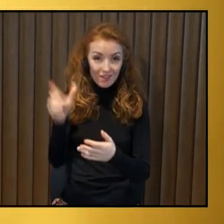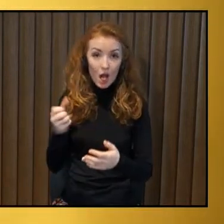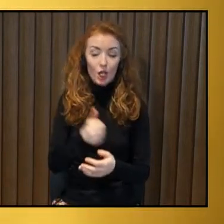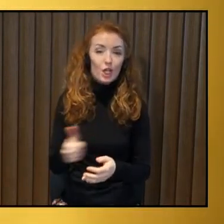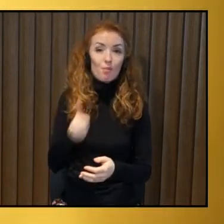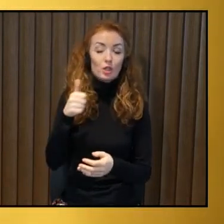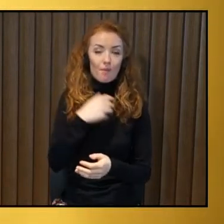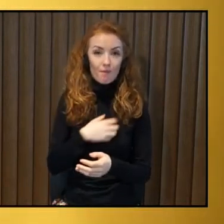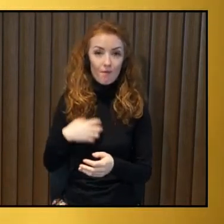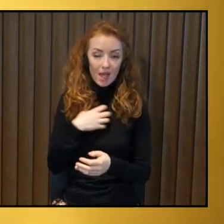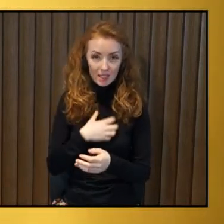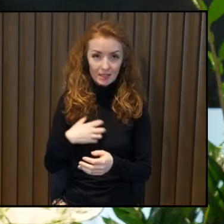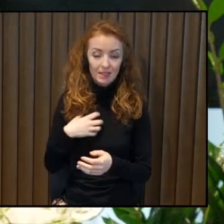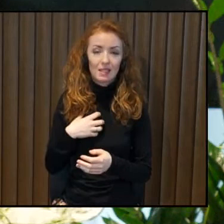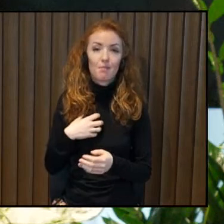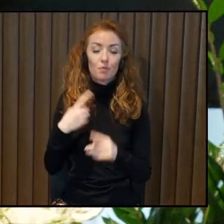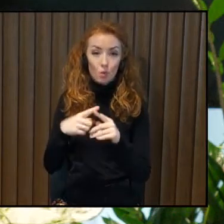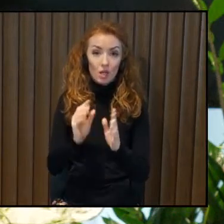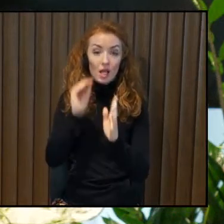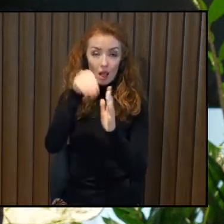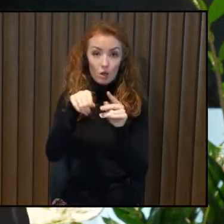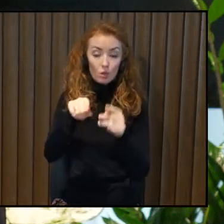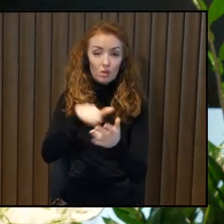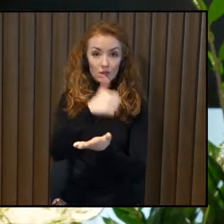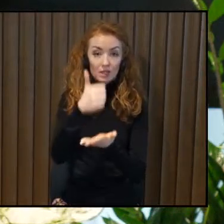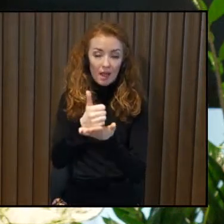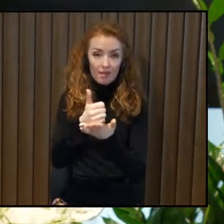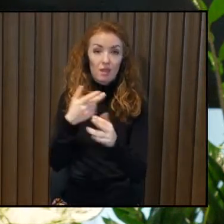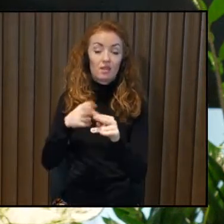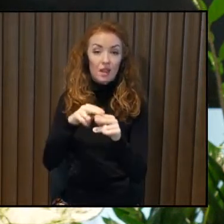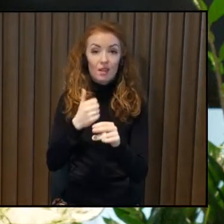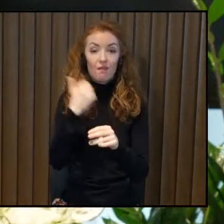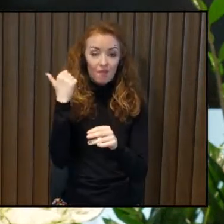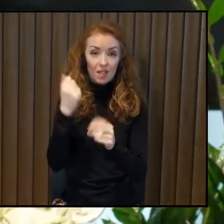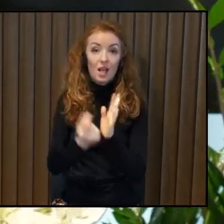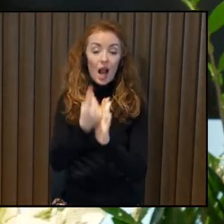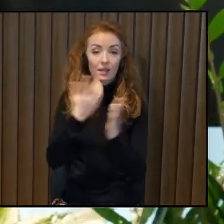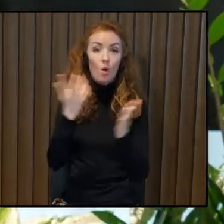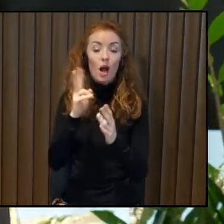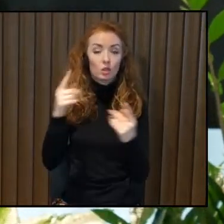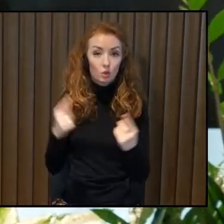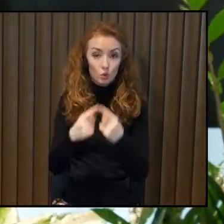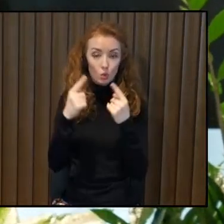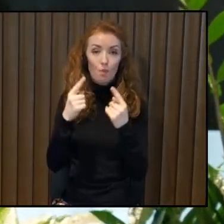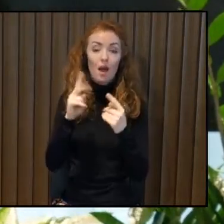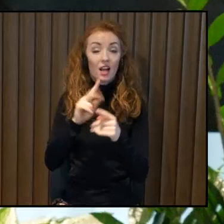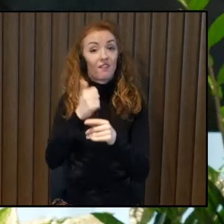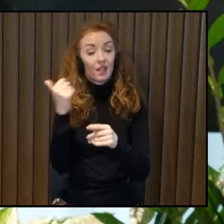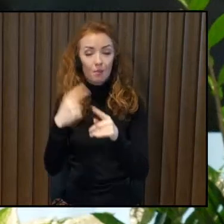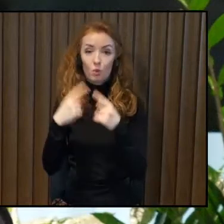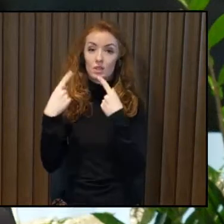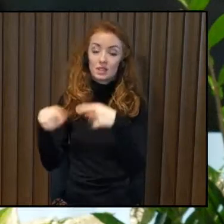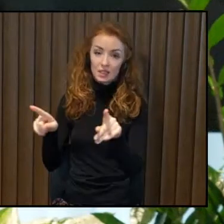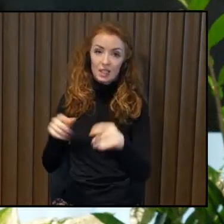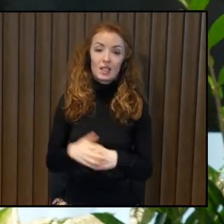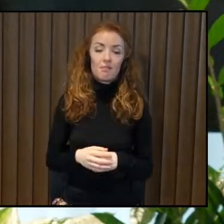course. Listen, we have a special group. They are called here in Latvia. You'd like to know them because they are so innovative, so